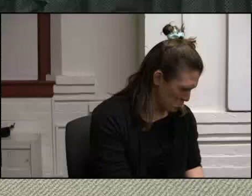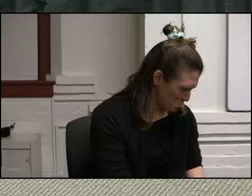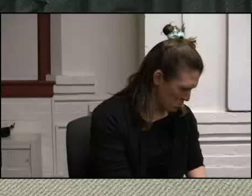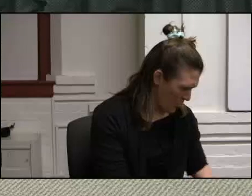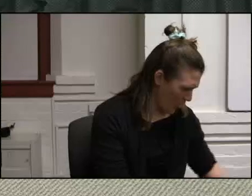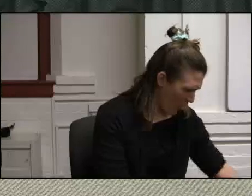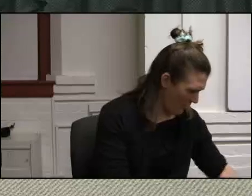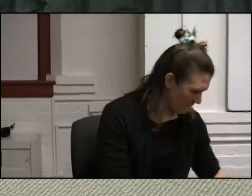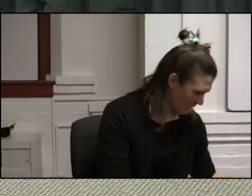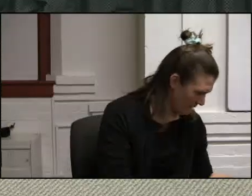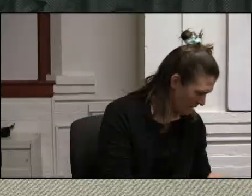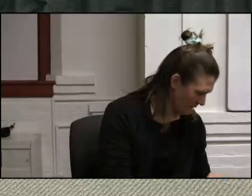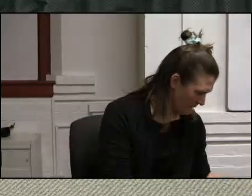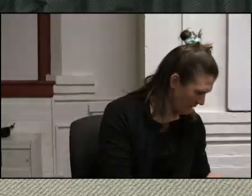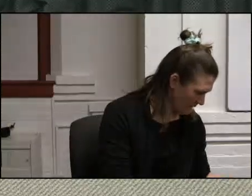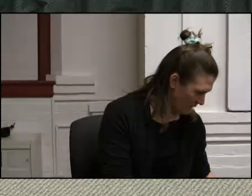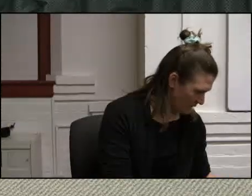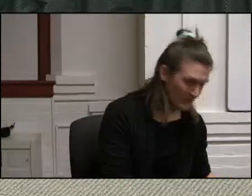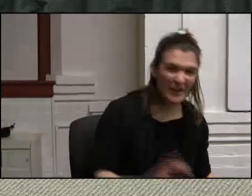we finish